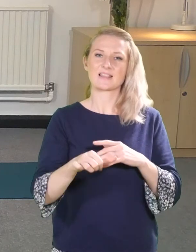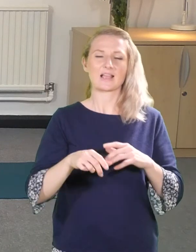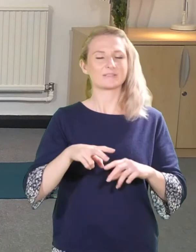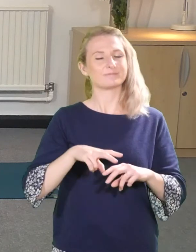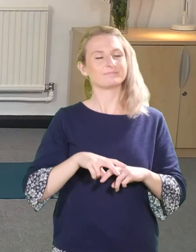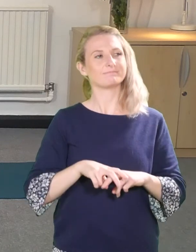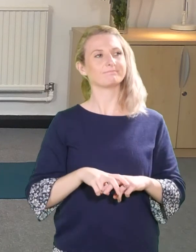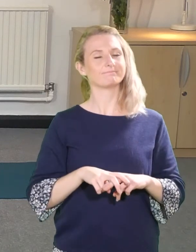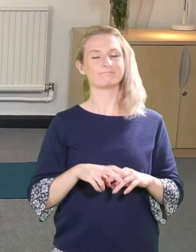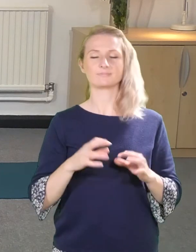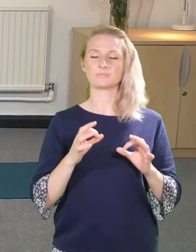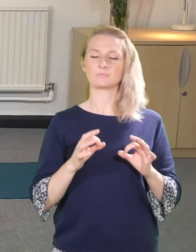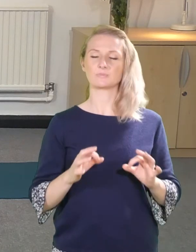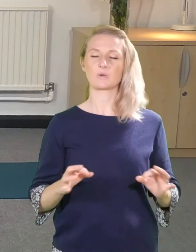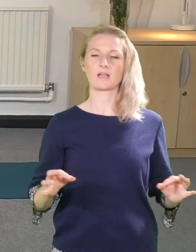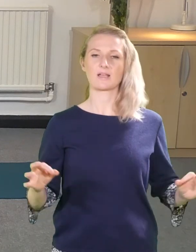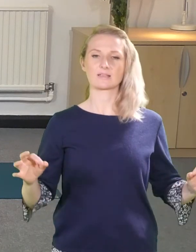moment quietly, just as our body